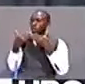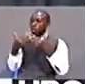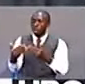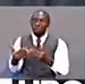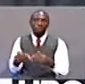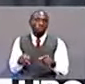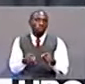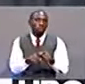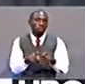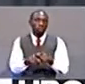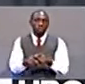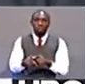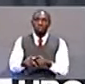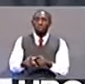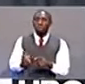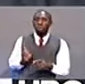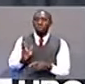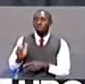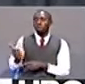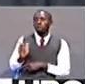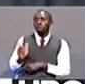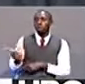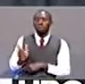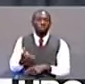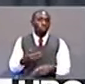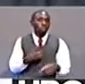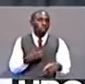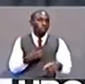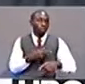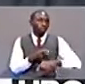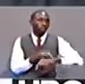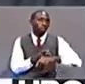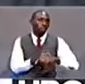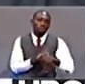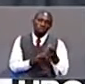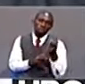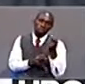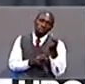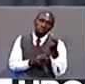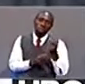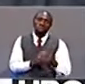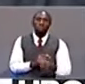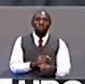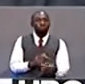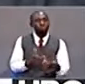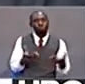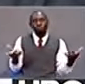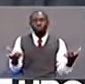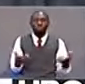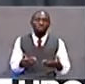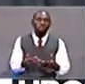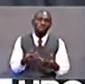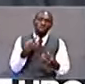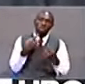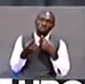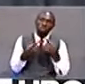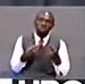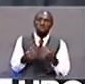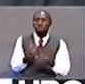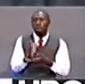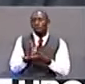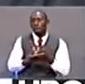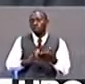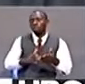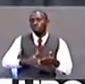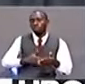for spending this quality time paying tribute to our foreign top religious leader